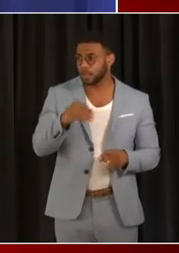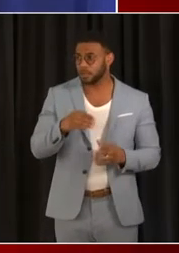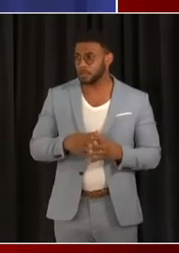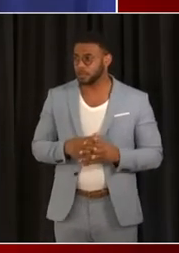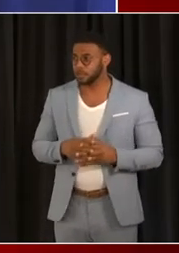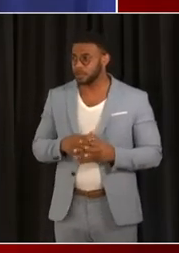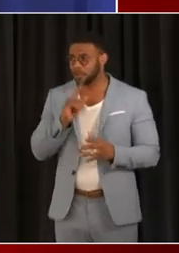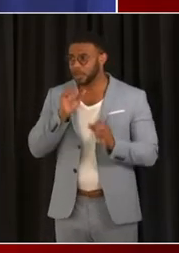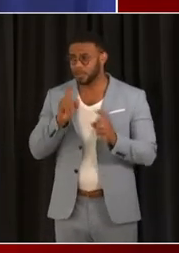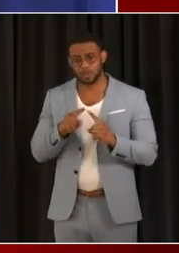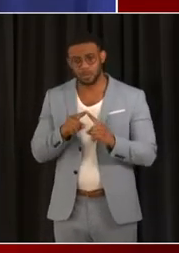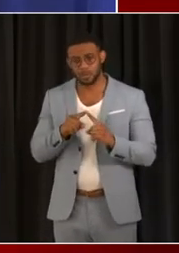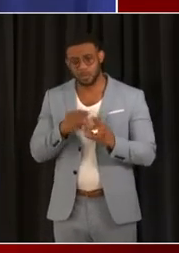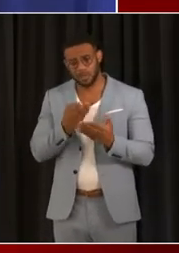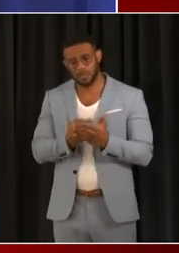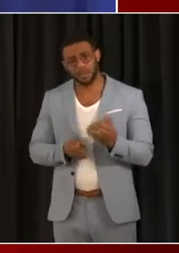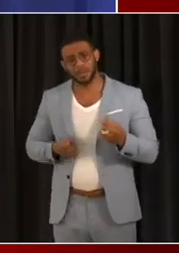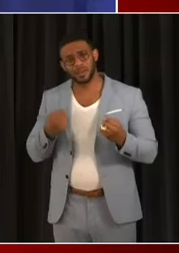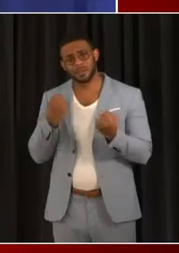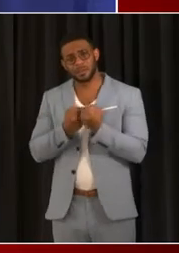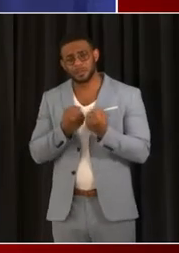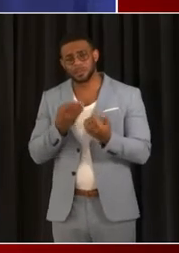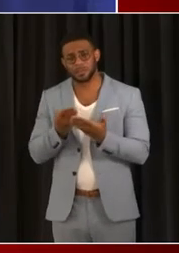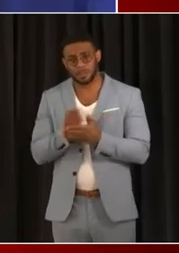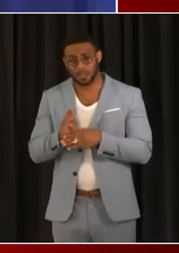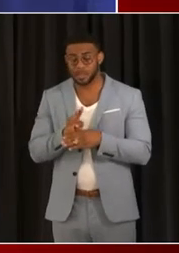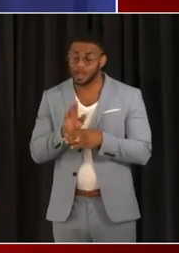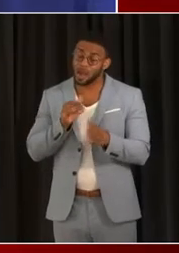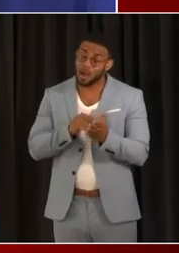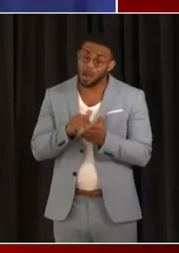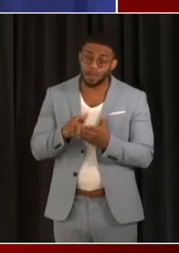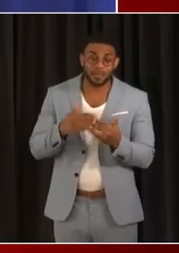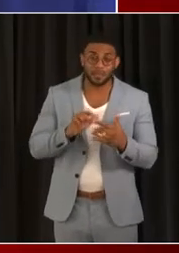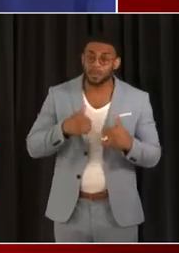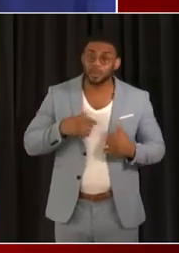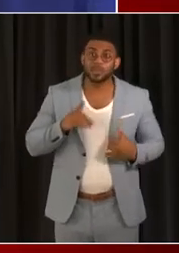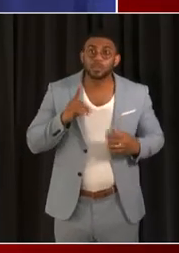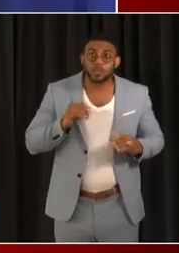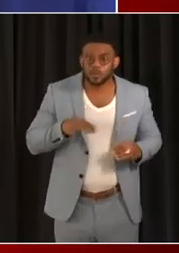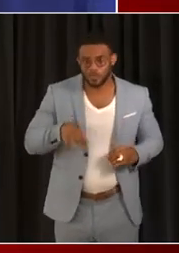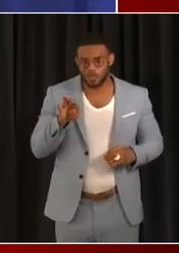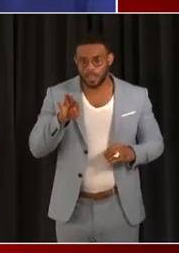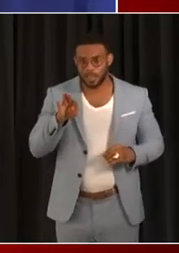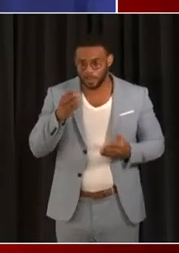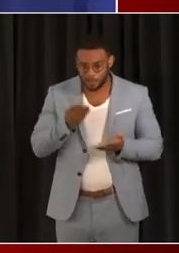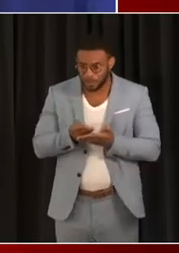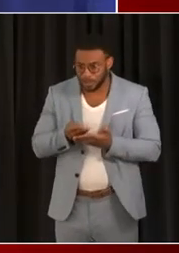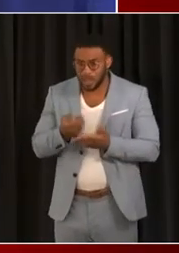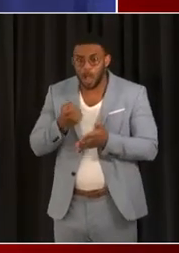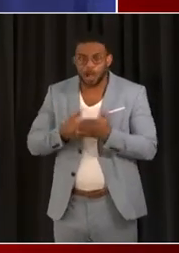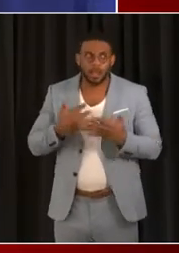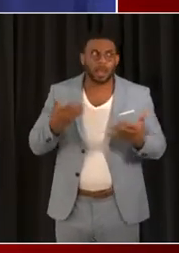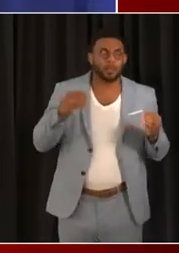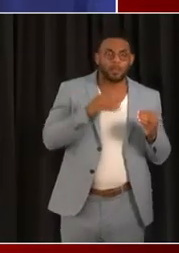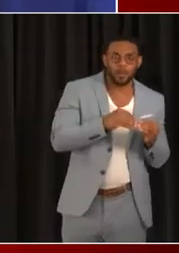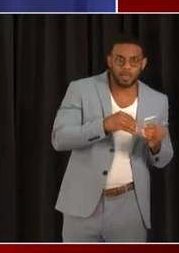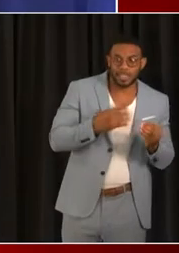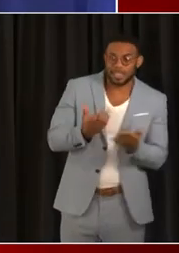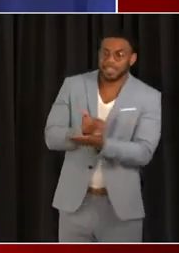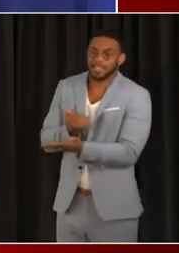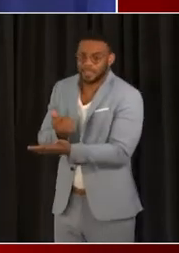or capital to be able to fund our businesses. And so oftentimes, even when we do find capital, it costs us a lot